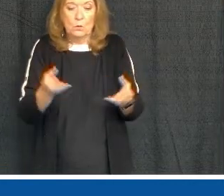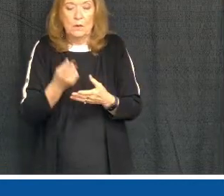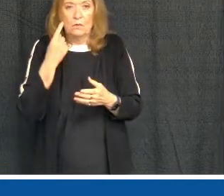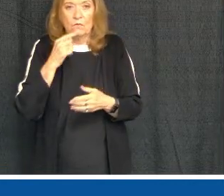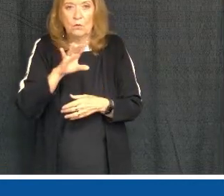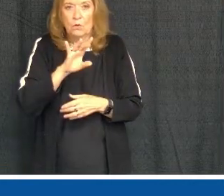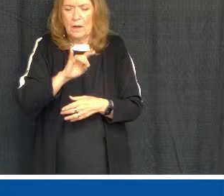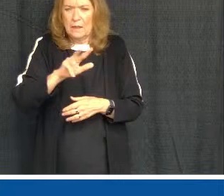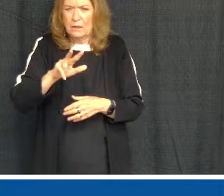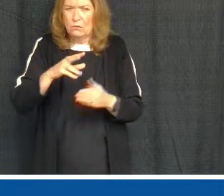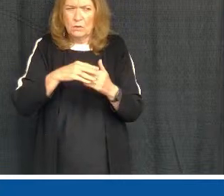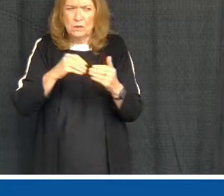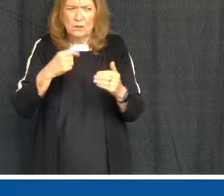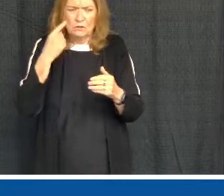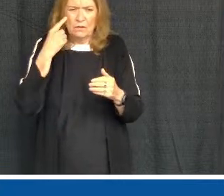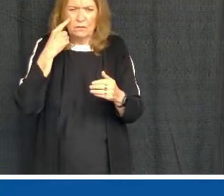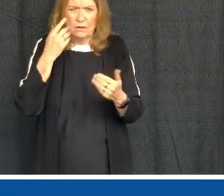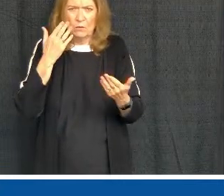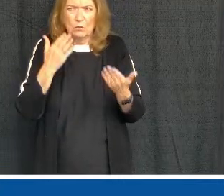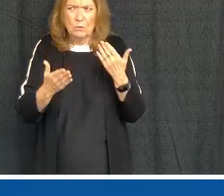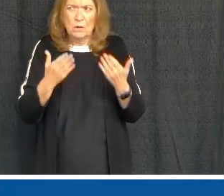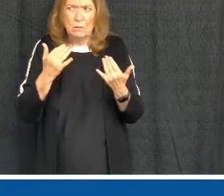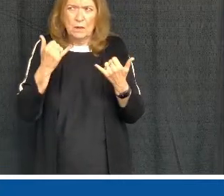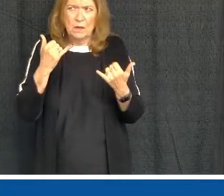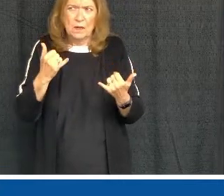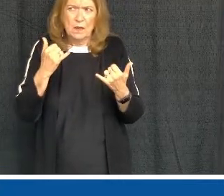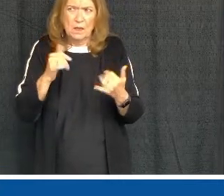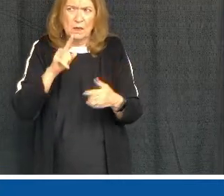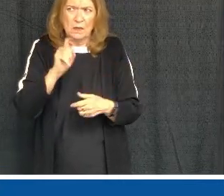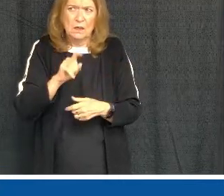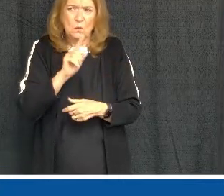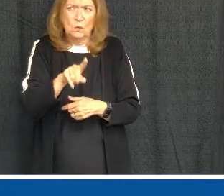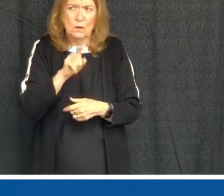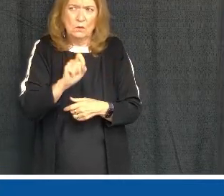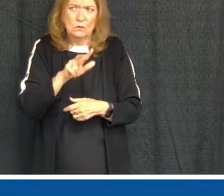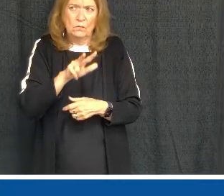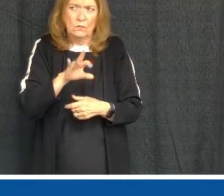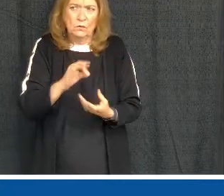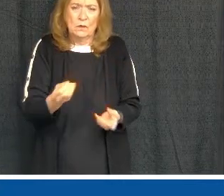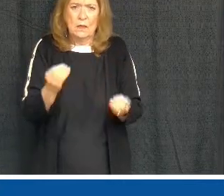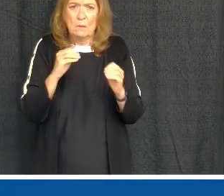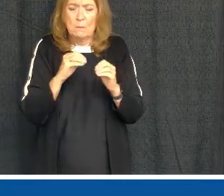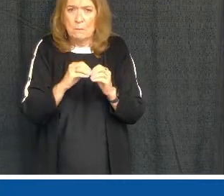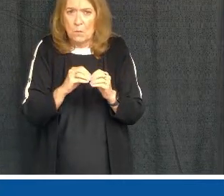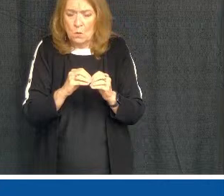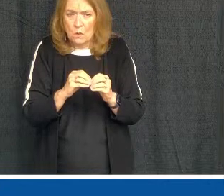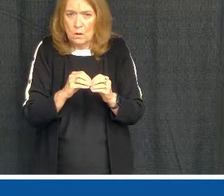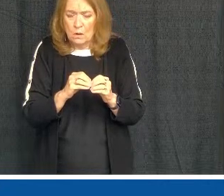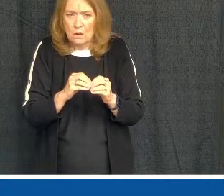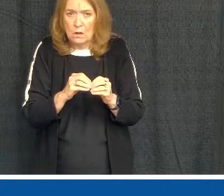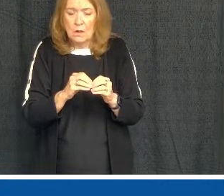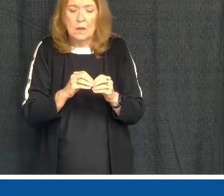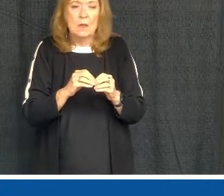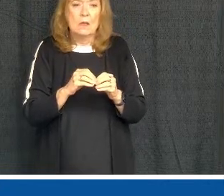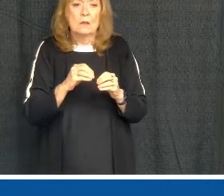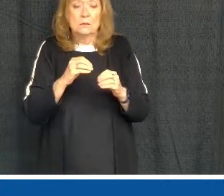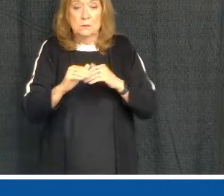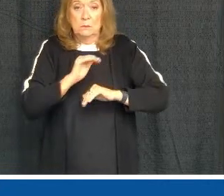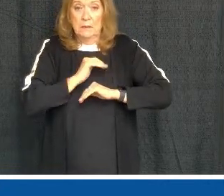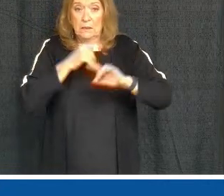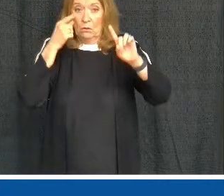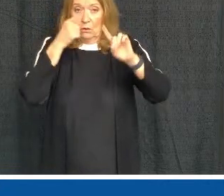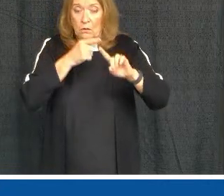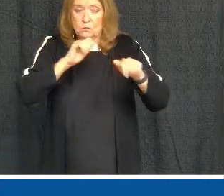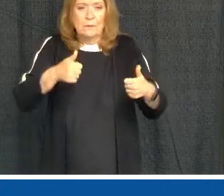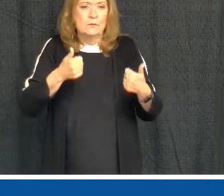I think we're probably down to needing 139 more to get to goal. So I'm challenging,